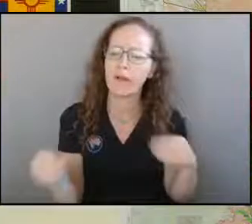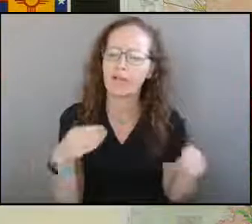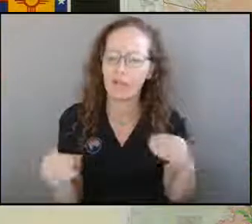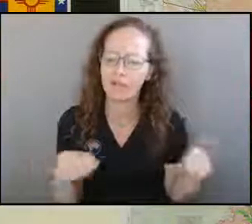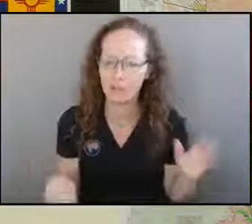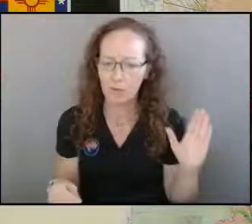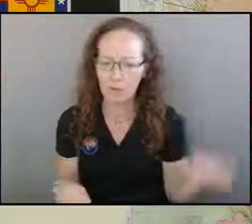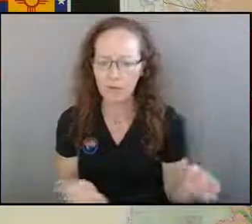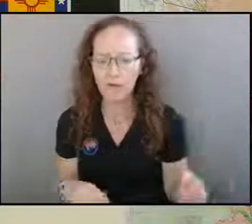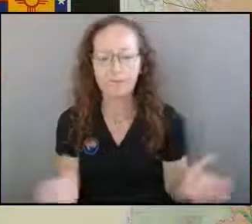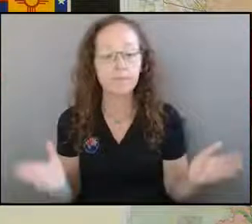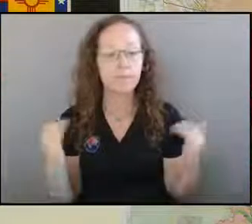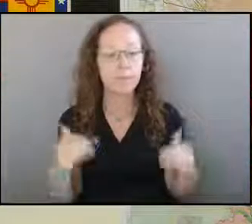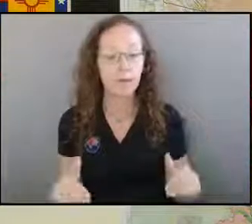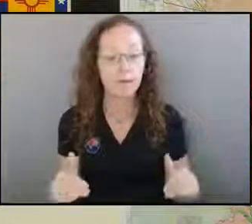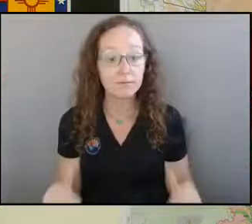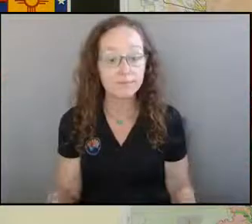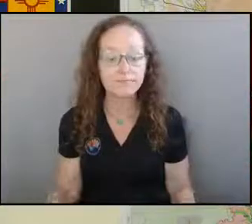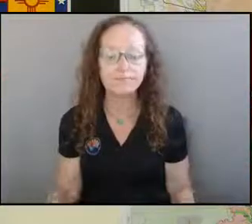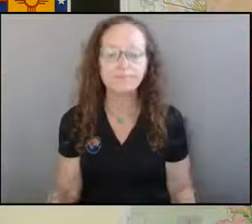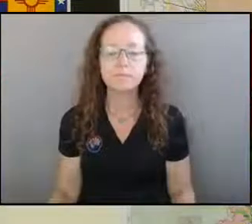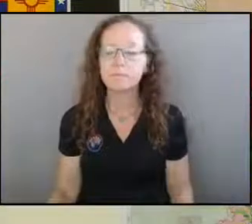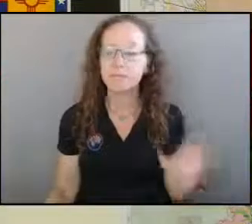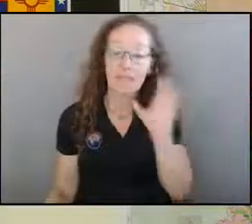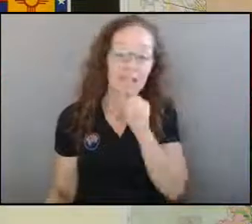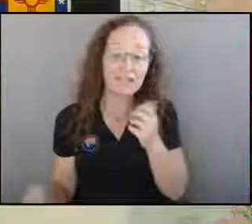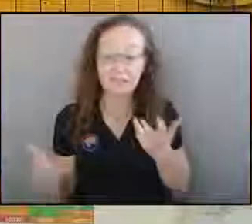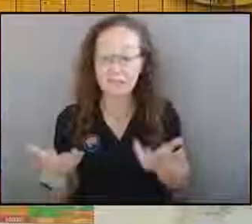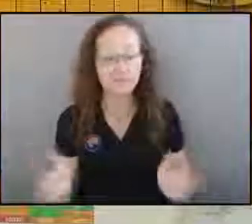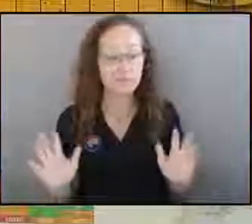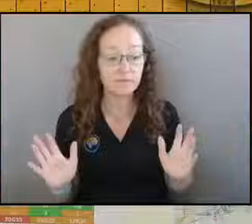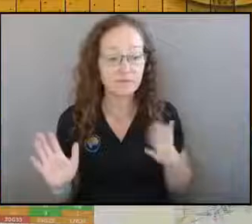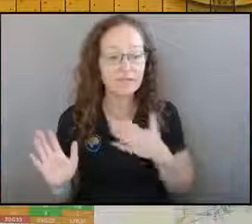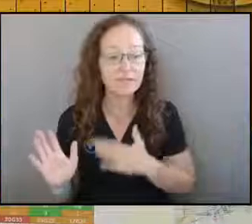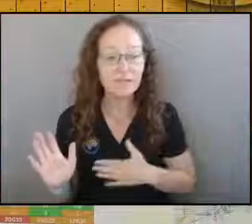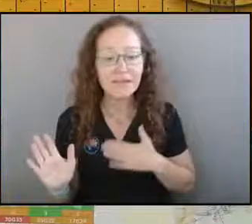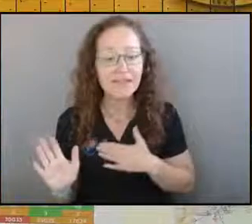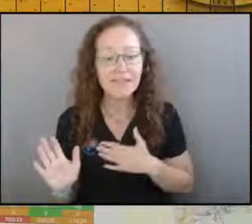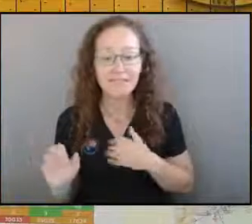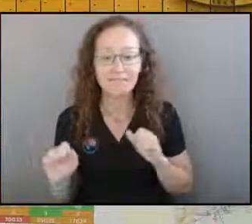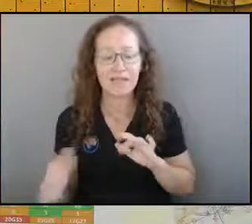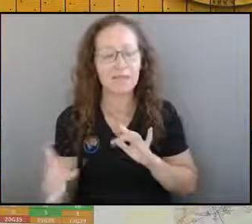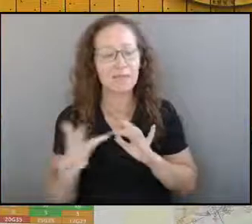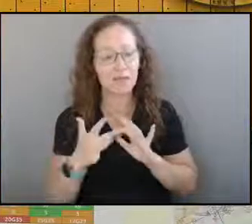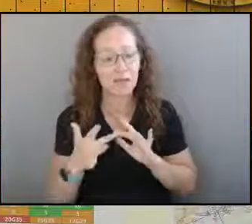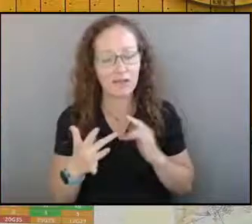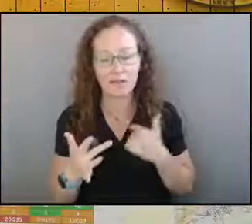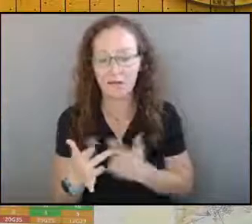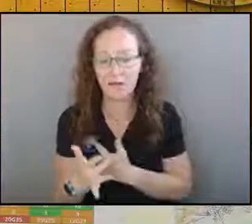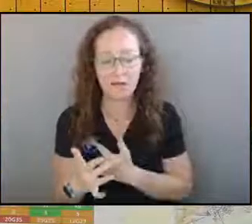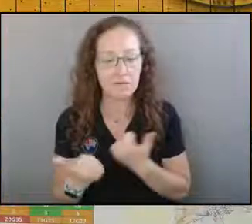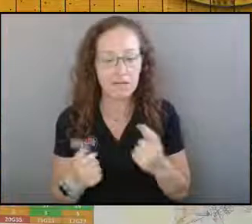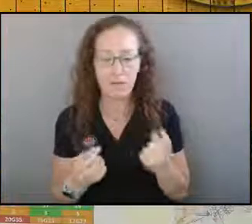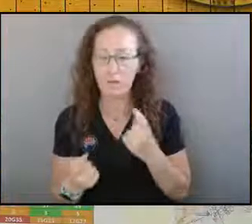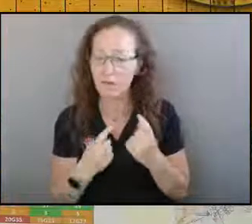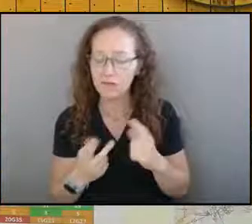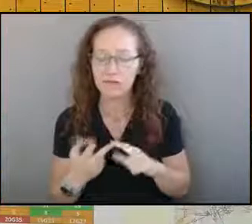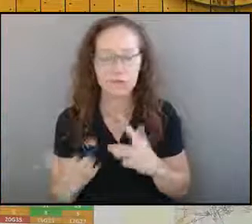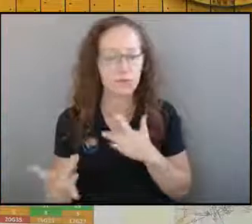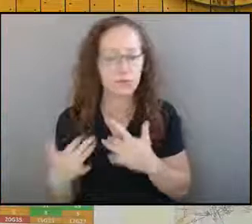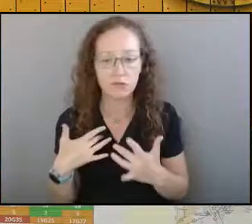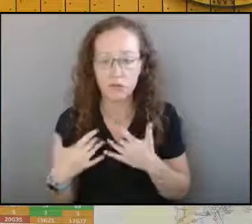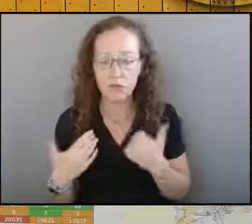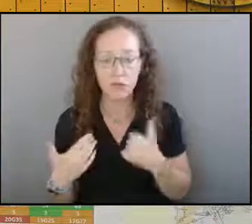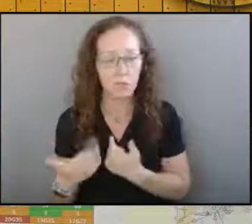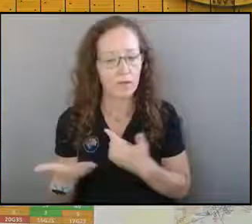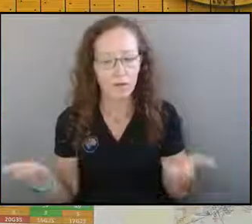What else do we have? I guess that's about it, but please feel free to contact us if you have any questions, concerns. We'll be there for